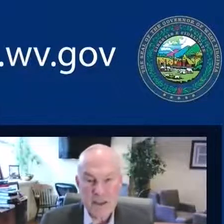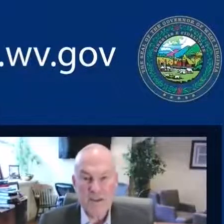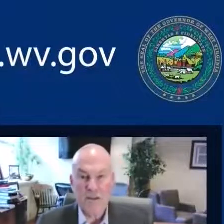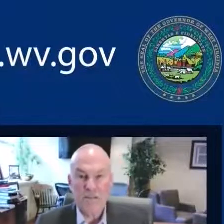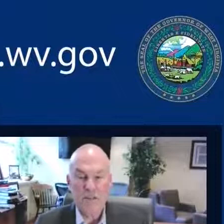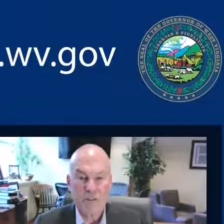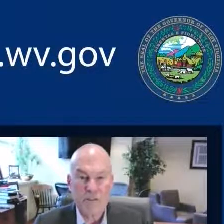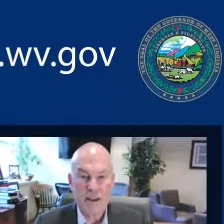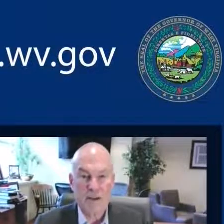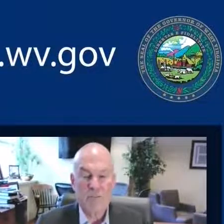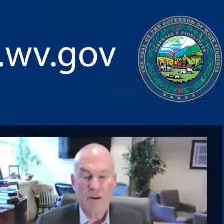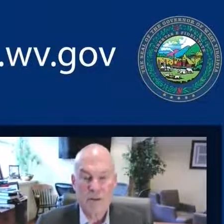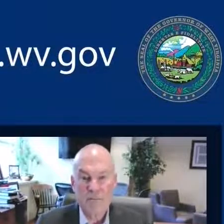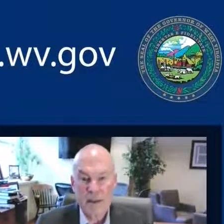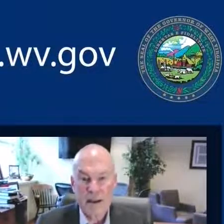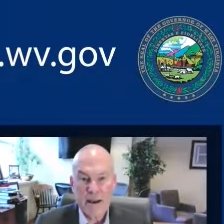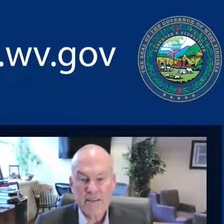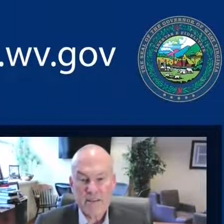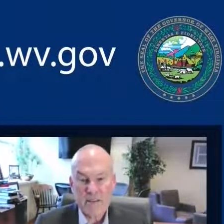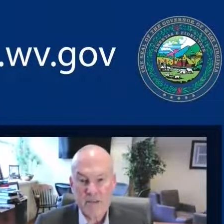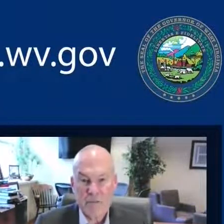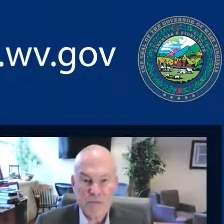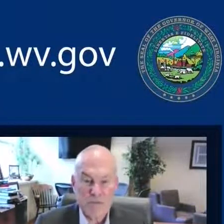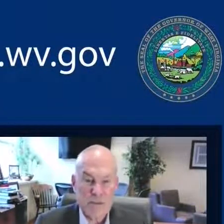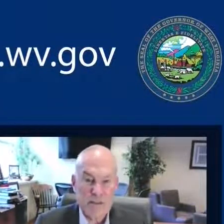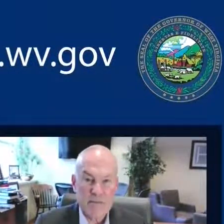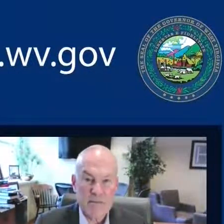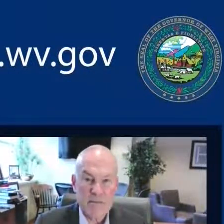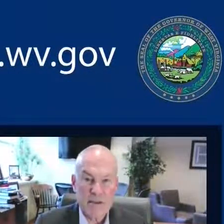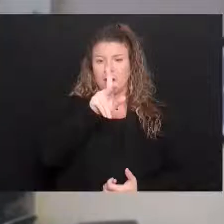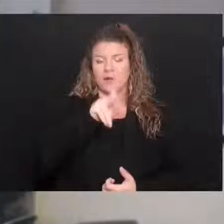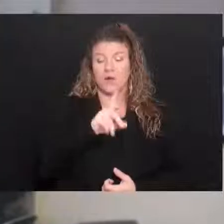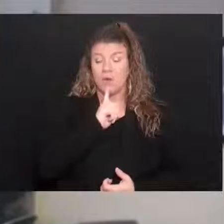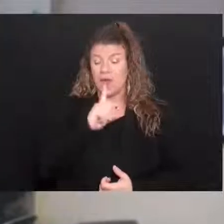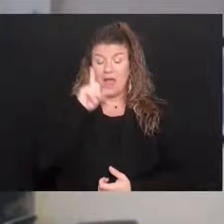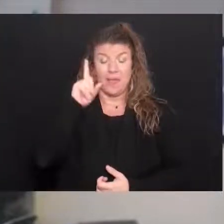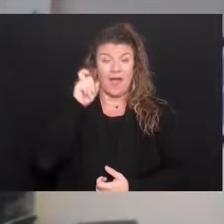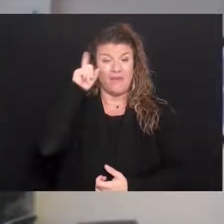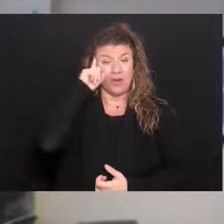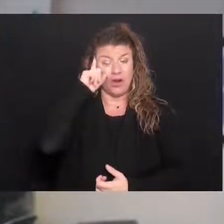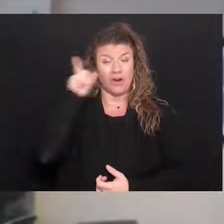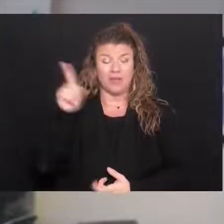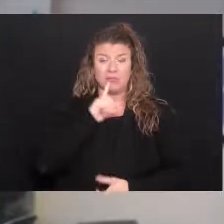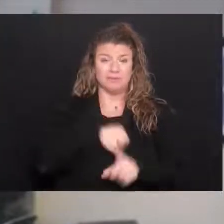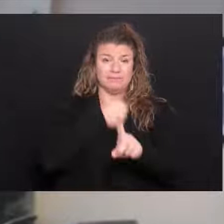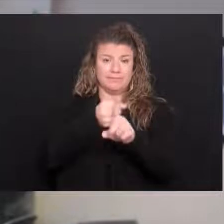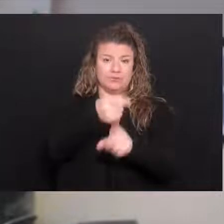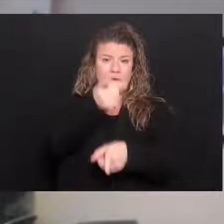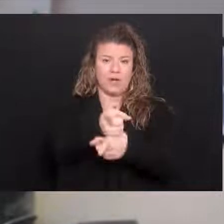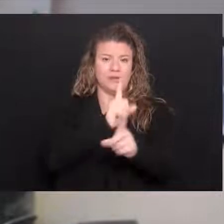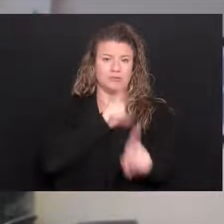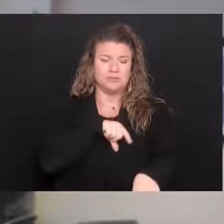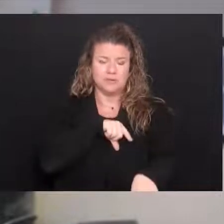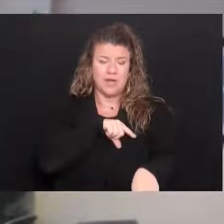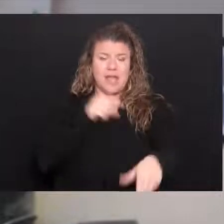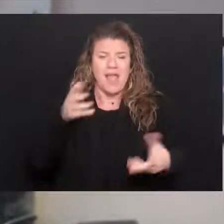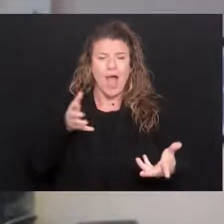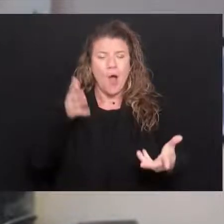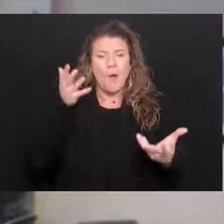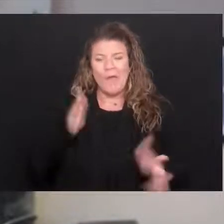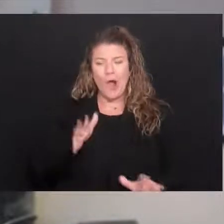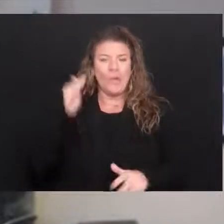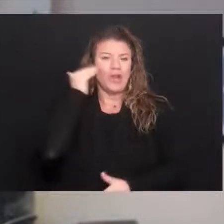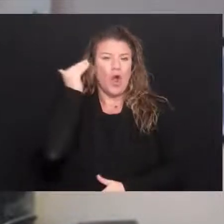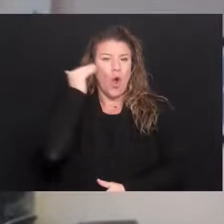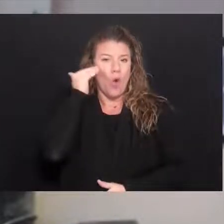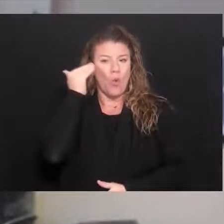Well, thank you, Governor, and thank you, Mark. I think the governor's really hit it spot on. So we know that everything